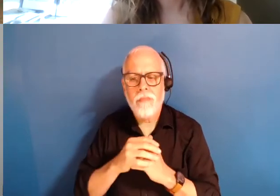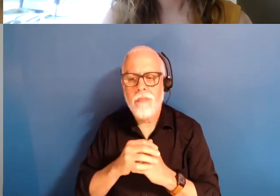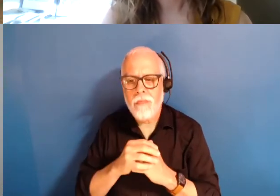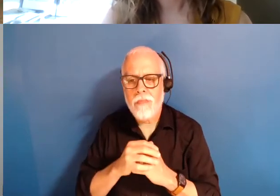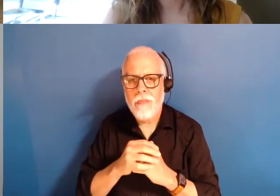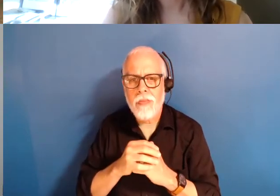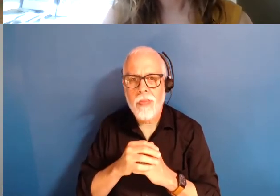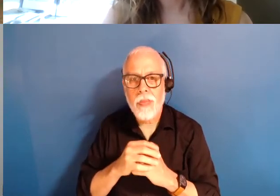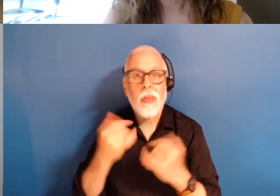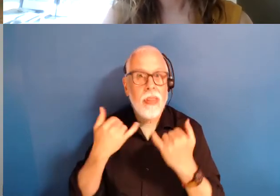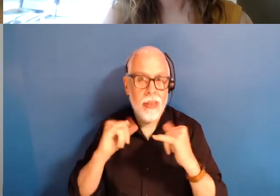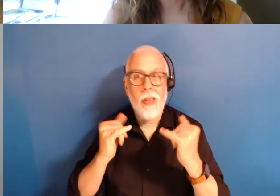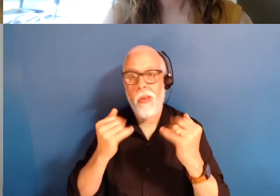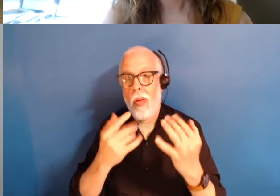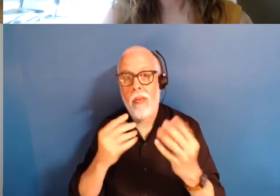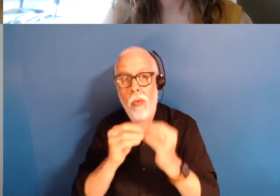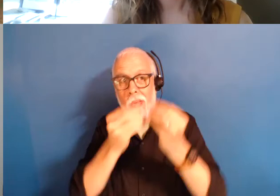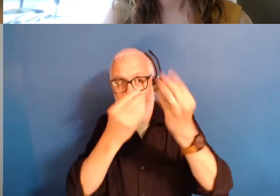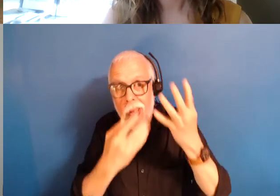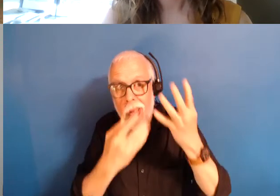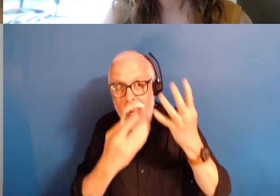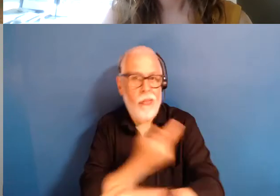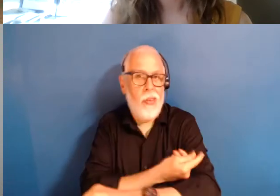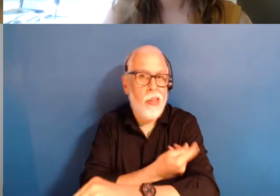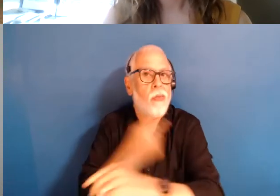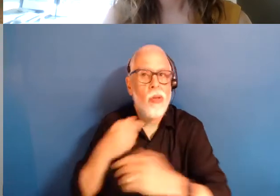And we're still waiting on information about vaccine for